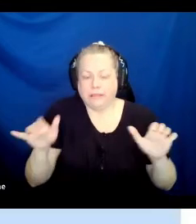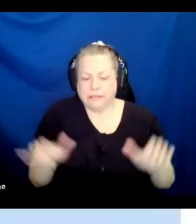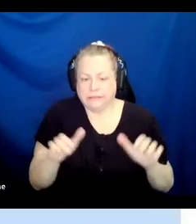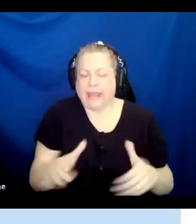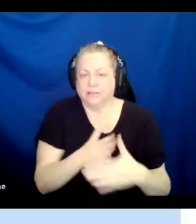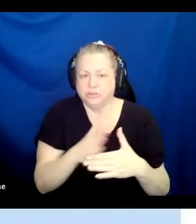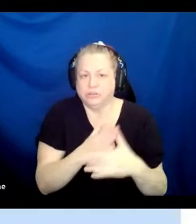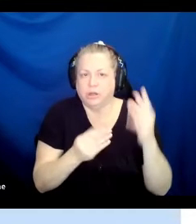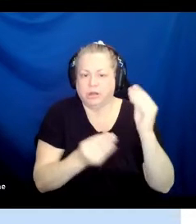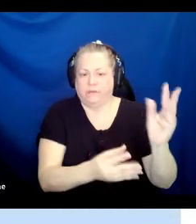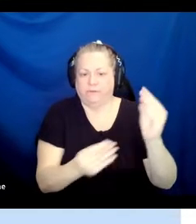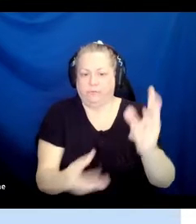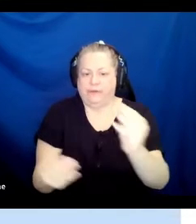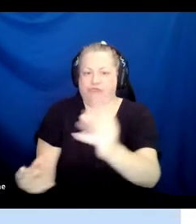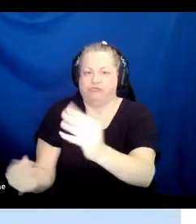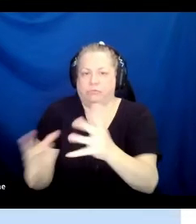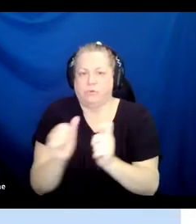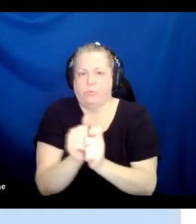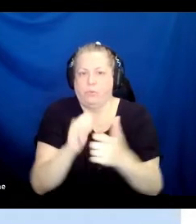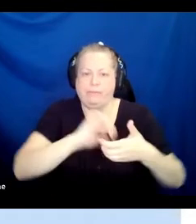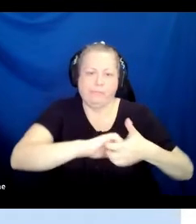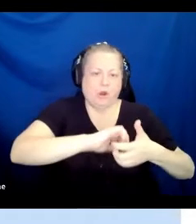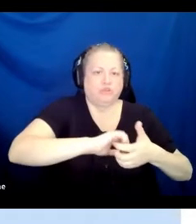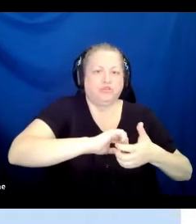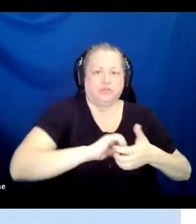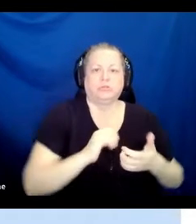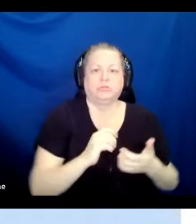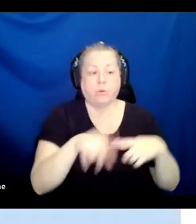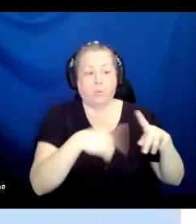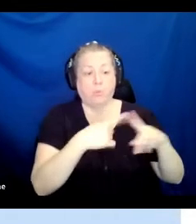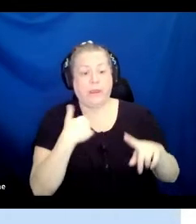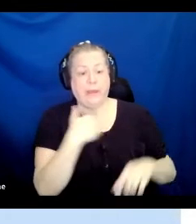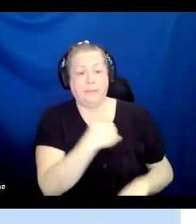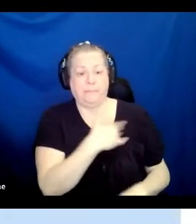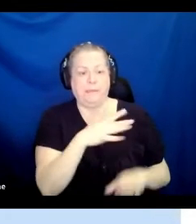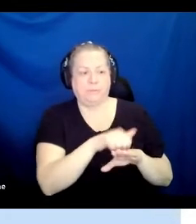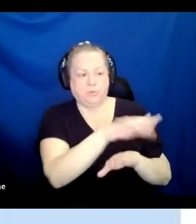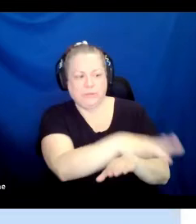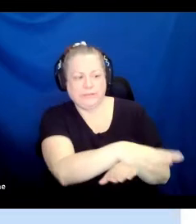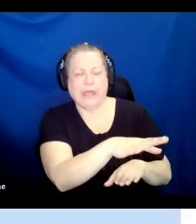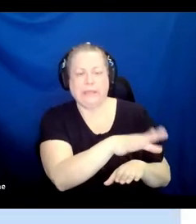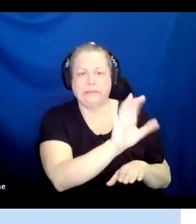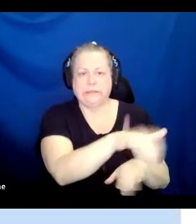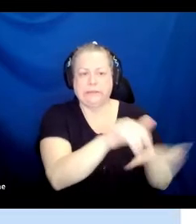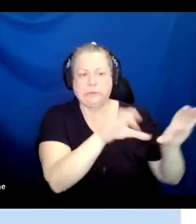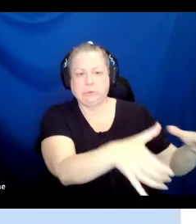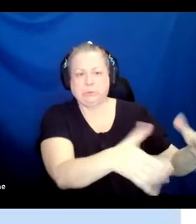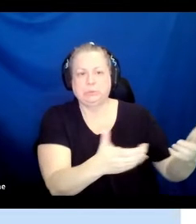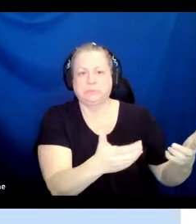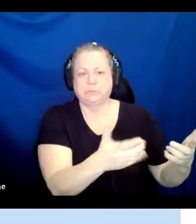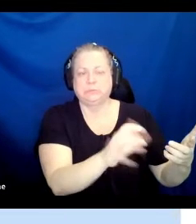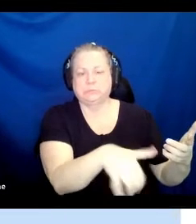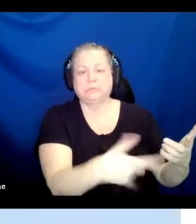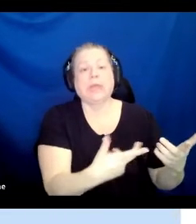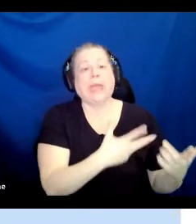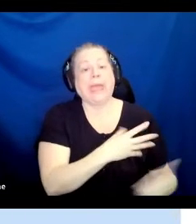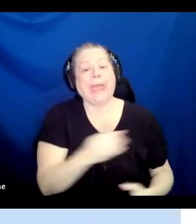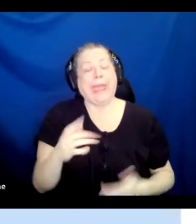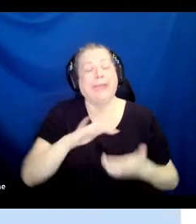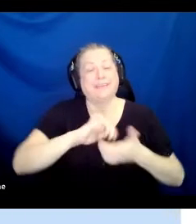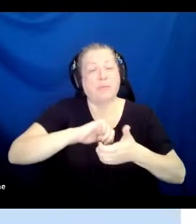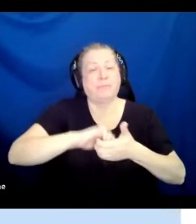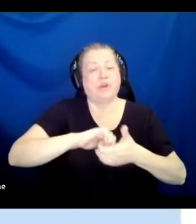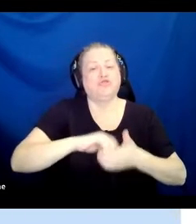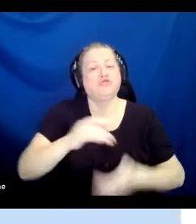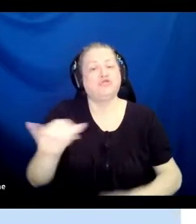information with our plan partners around when a member is being sent their blue envelope. And our plan partners